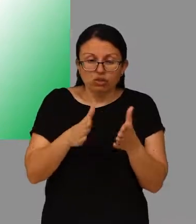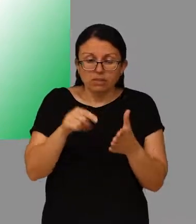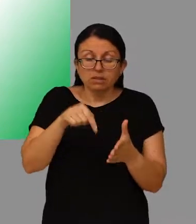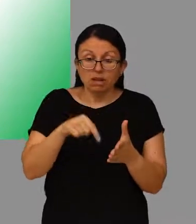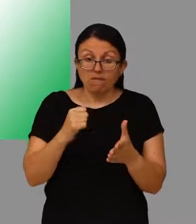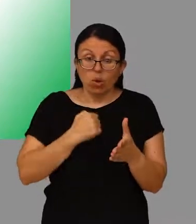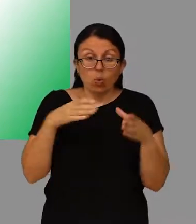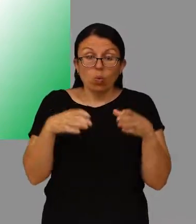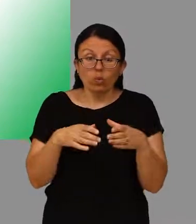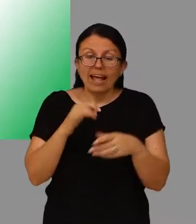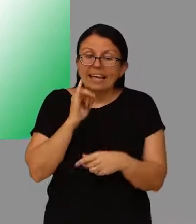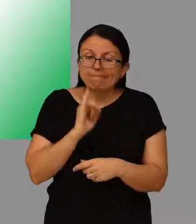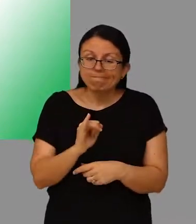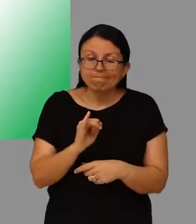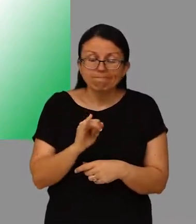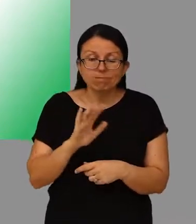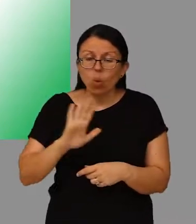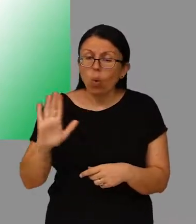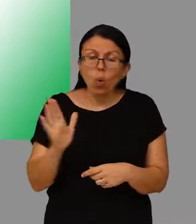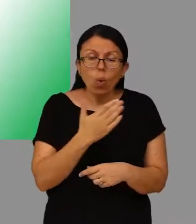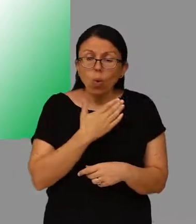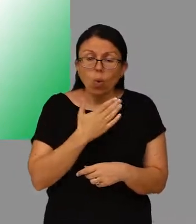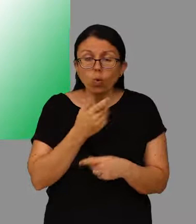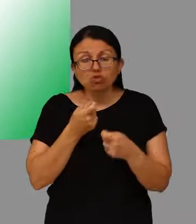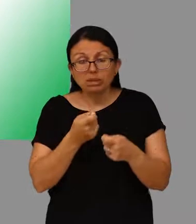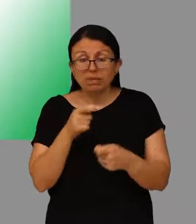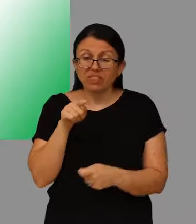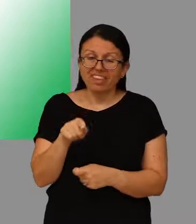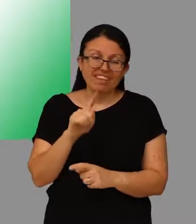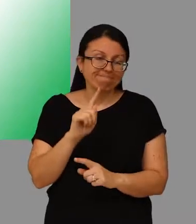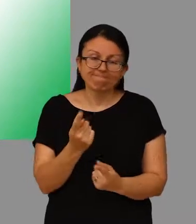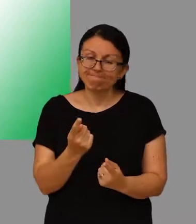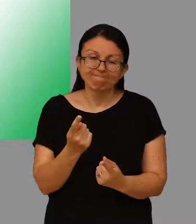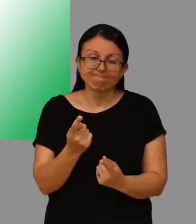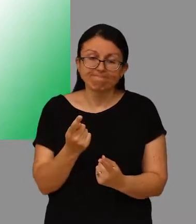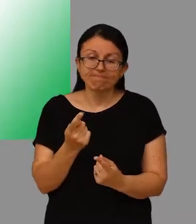DCH. Unfortunately, not everyone can have their treatment there at the moment,